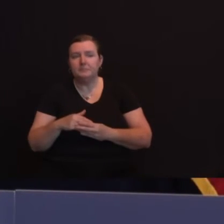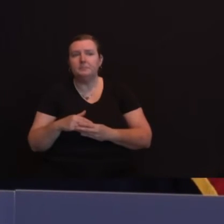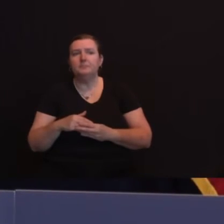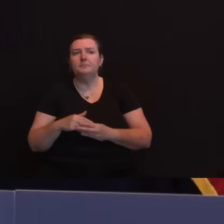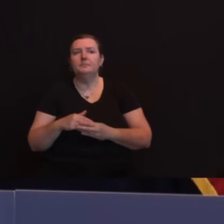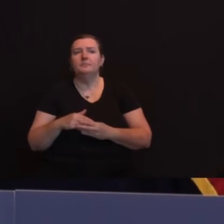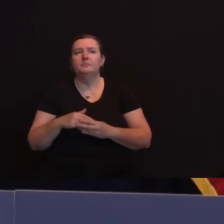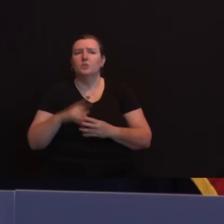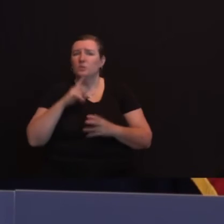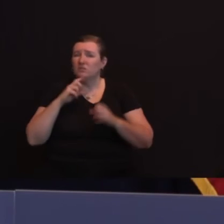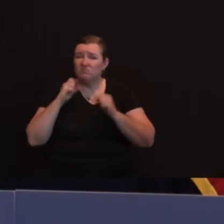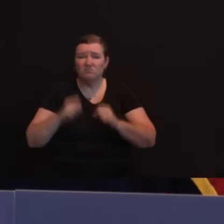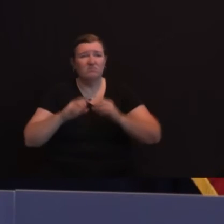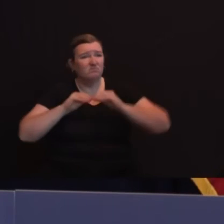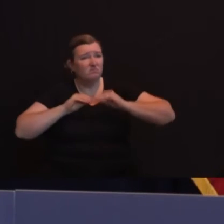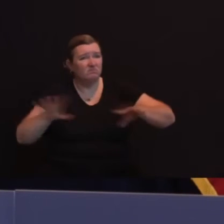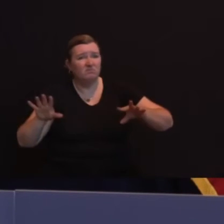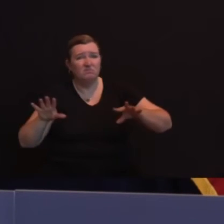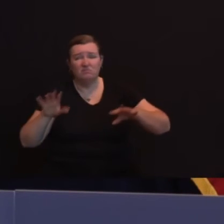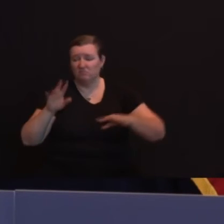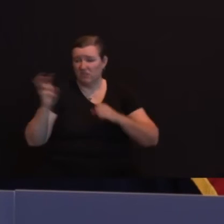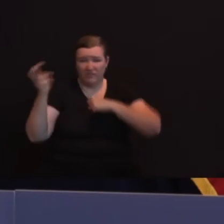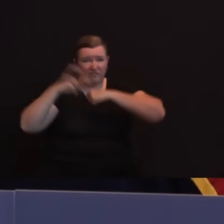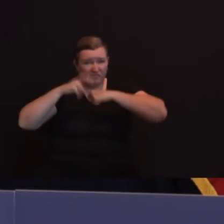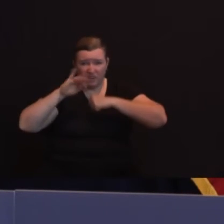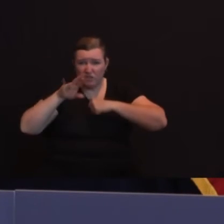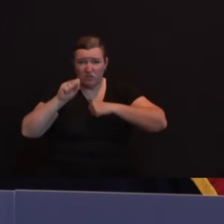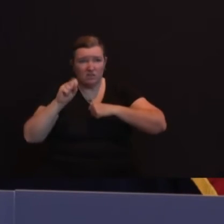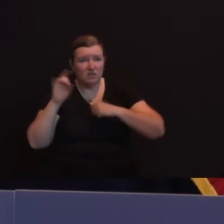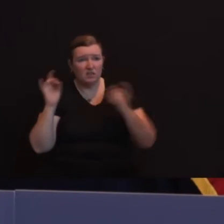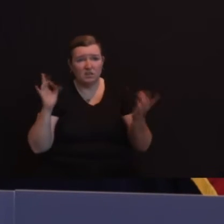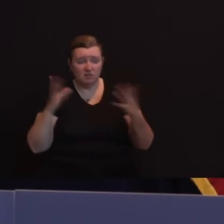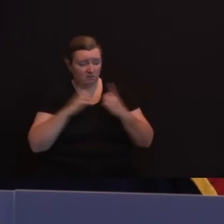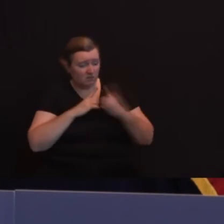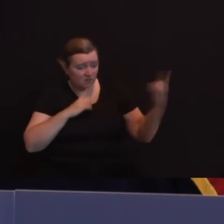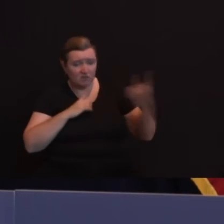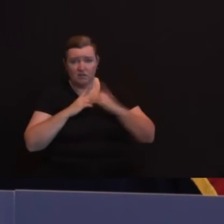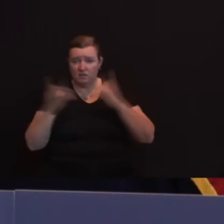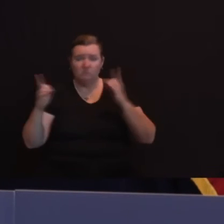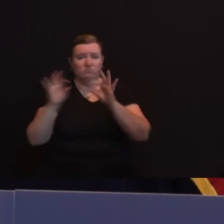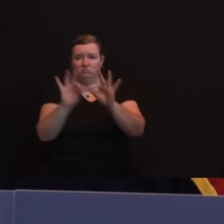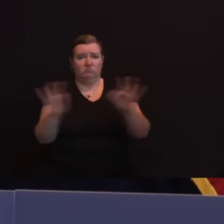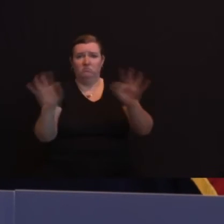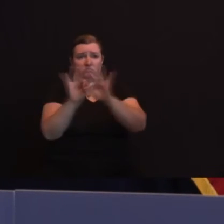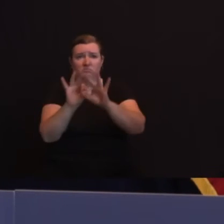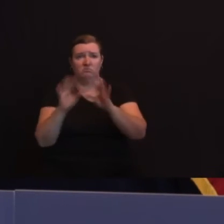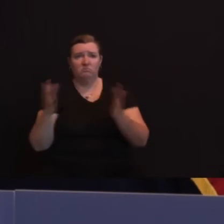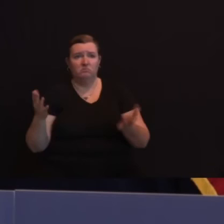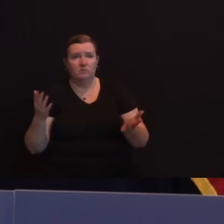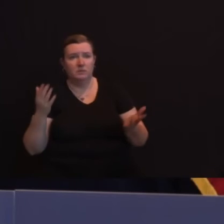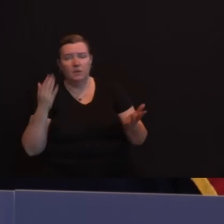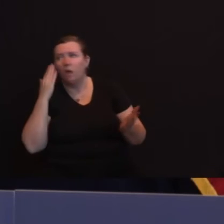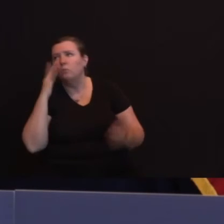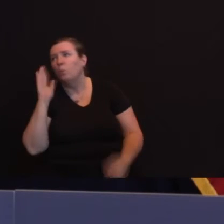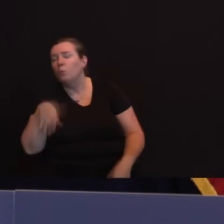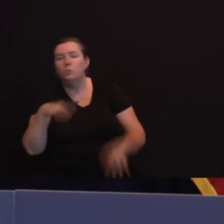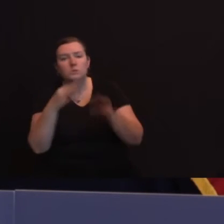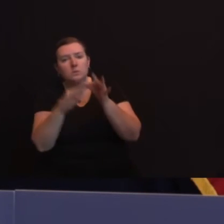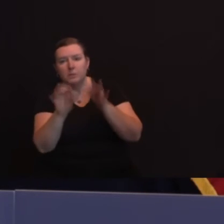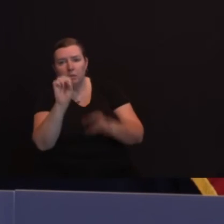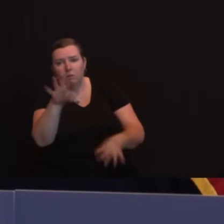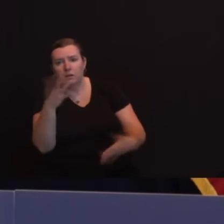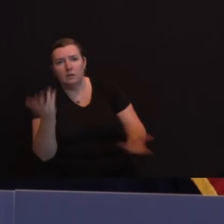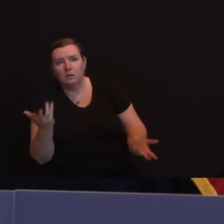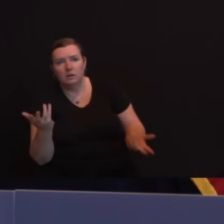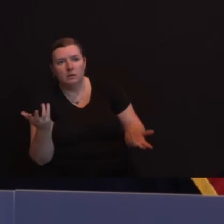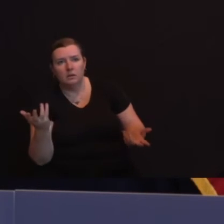And masking and social distancing are so important. It seems so simple, but that's the key. And